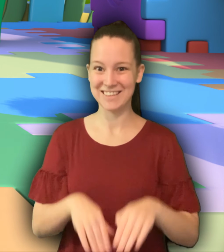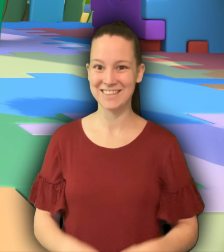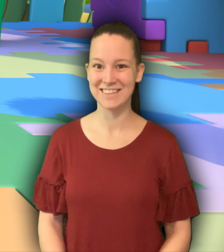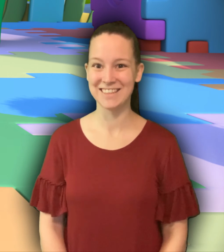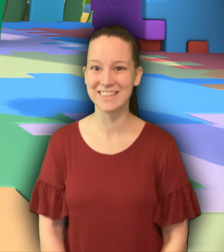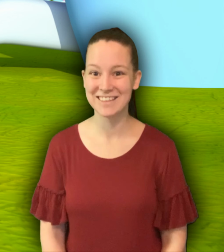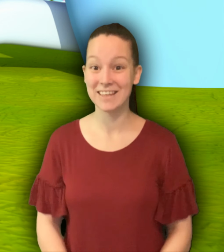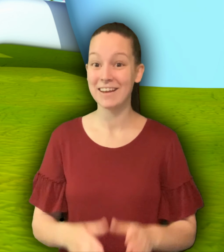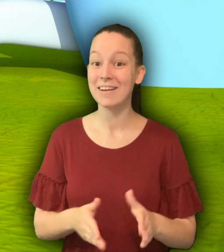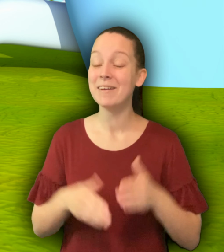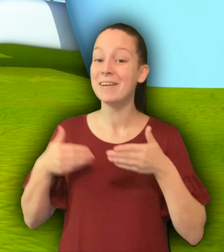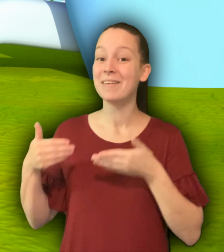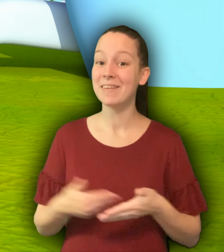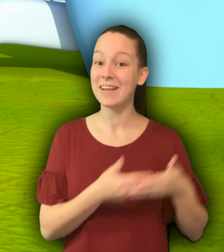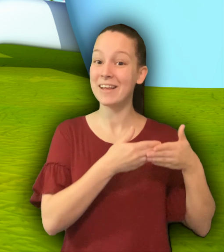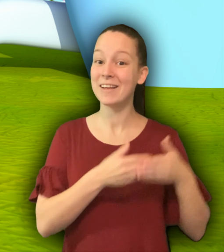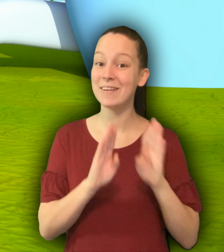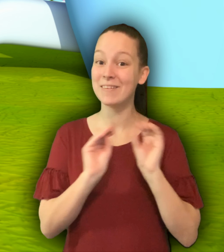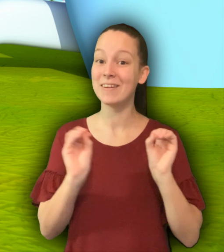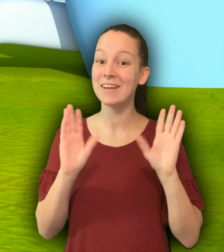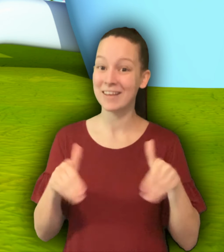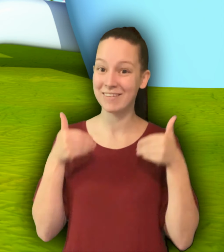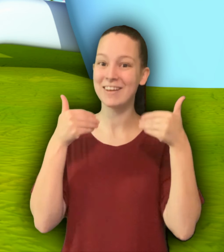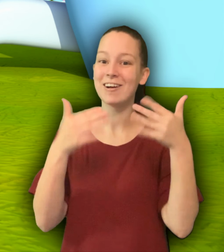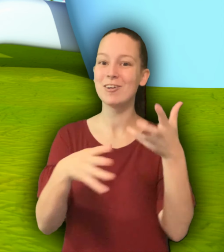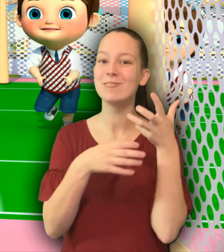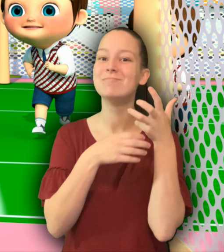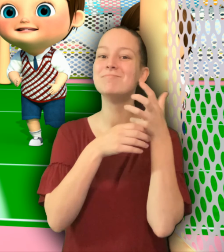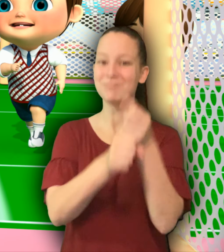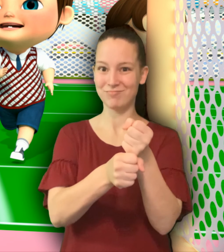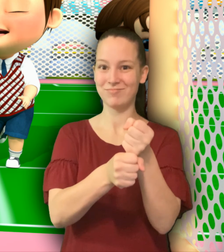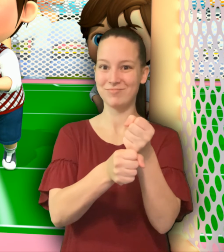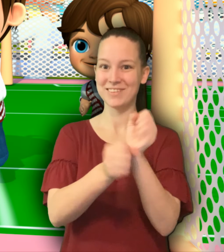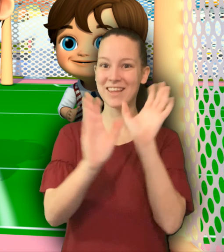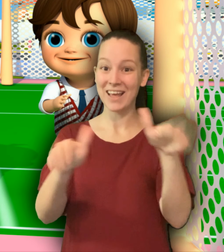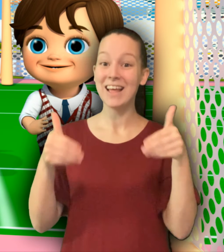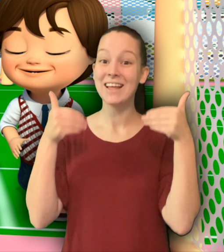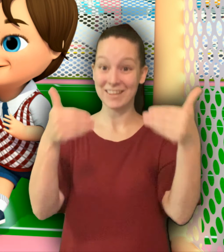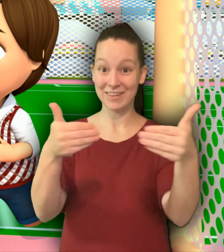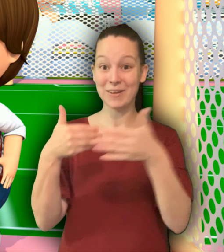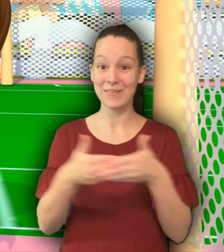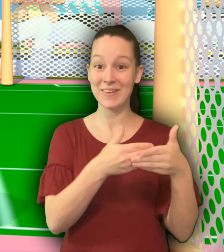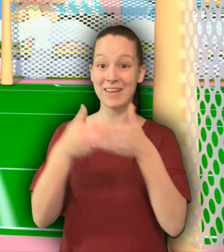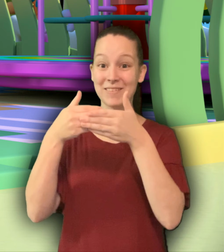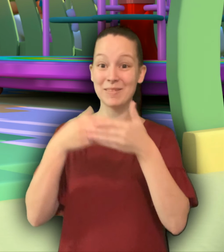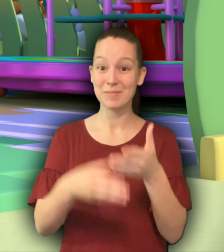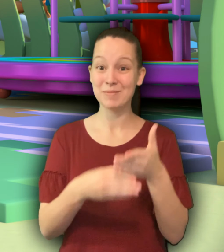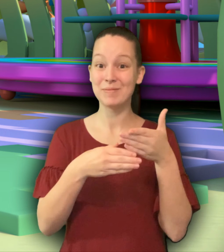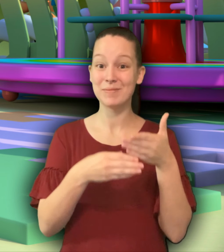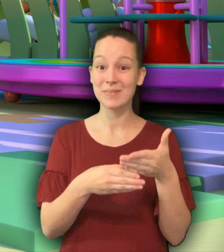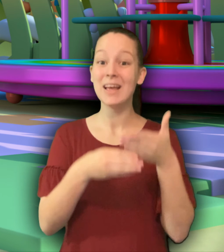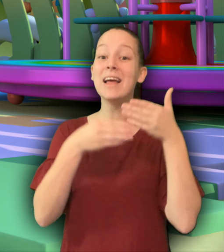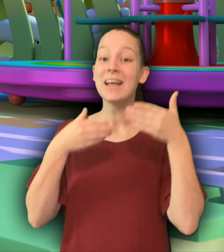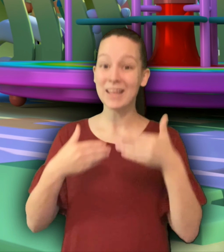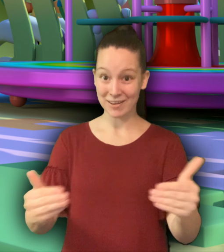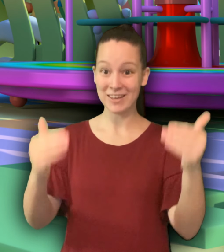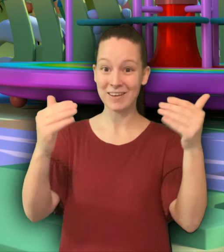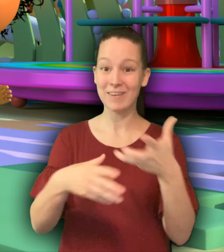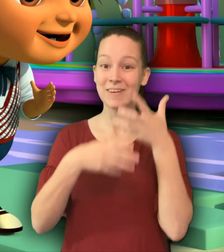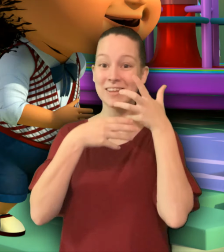down Here we go baby boo, Here we go hold on tight Here we go baby boo,